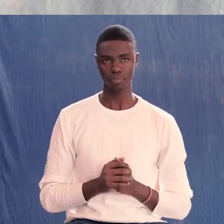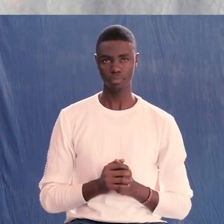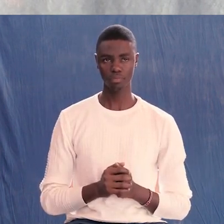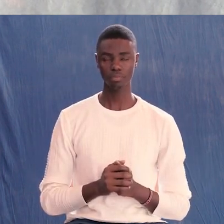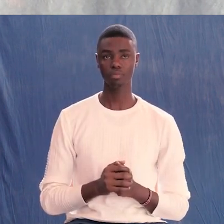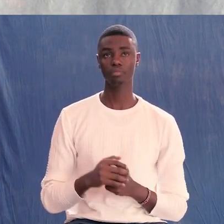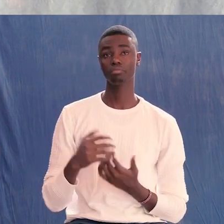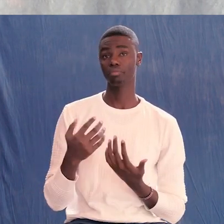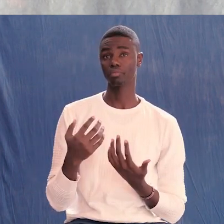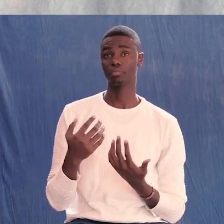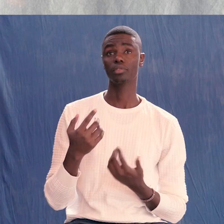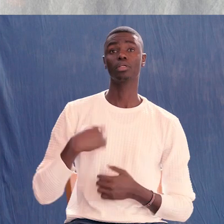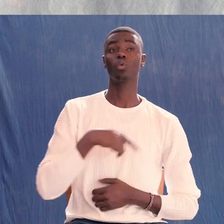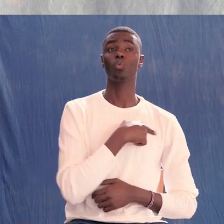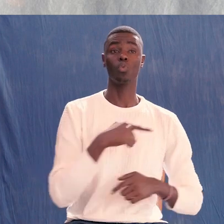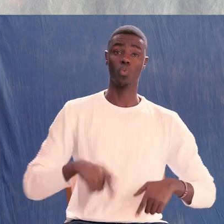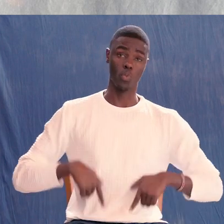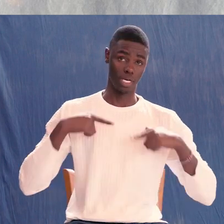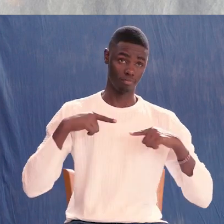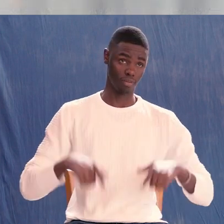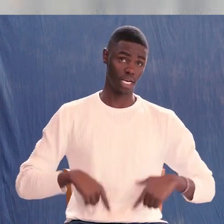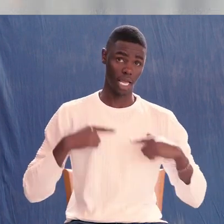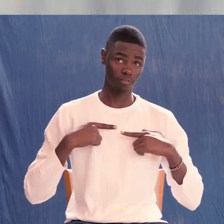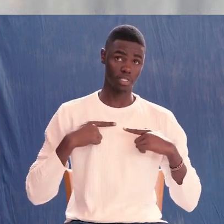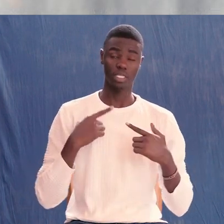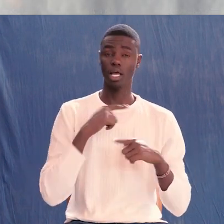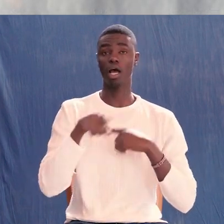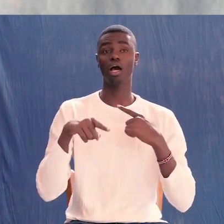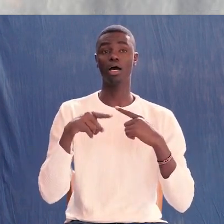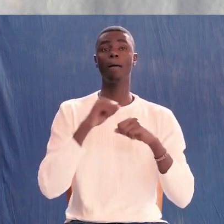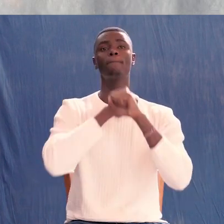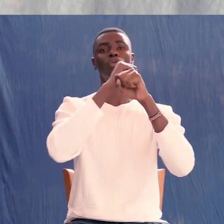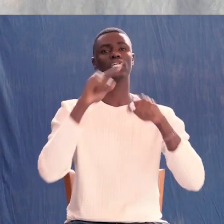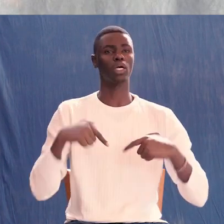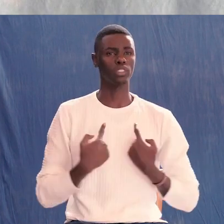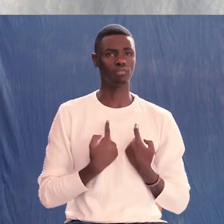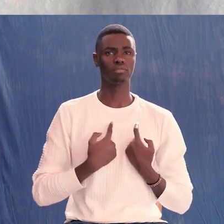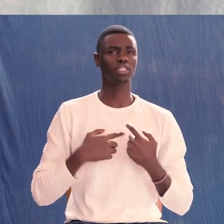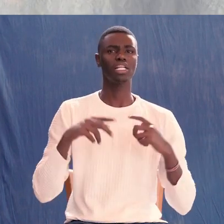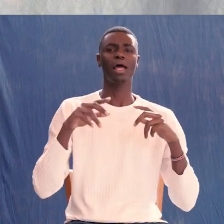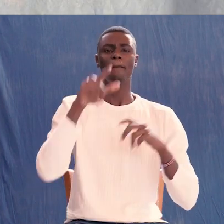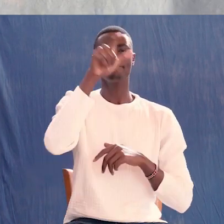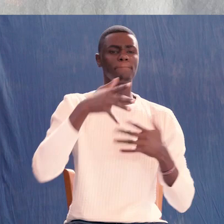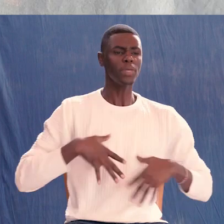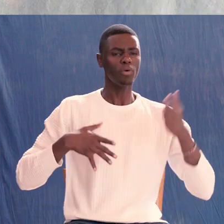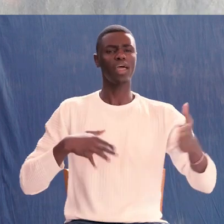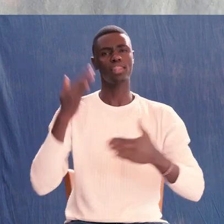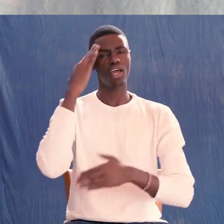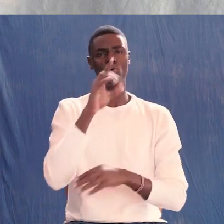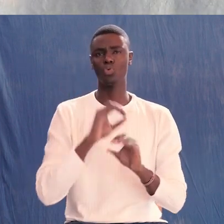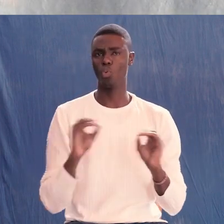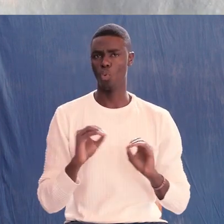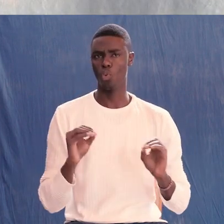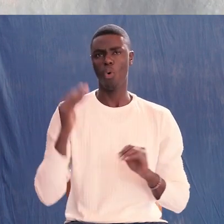And so, we live these lives where we are protecting us. Nobody really knows you. Because